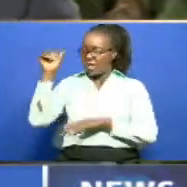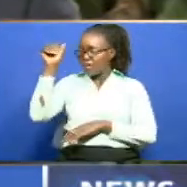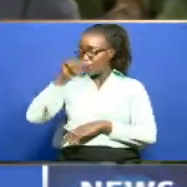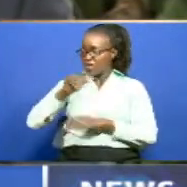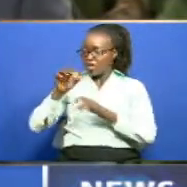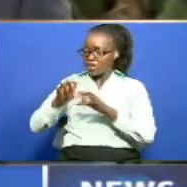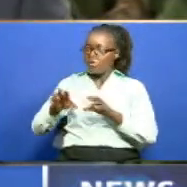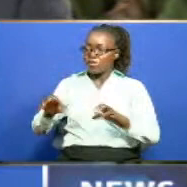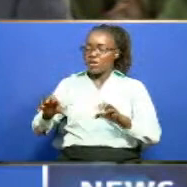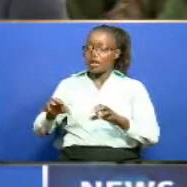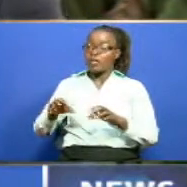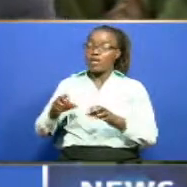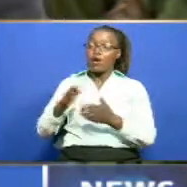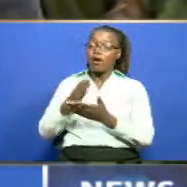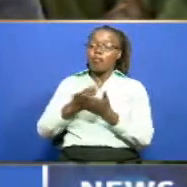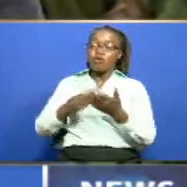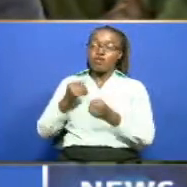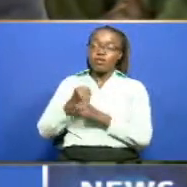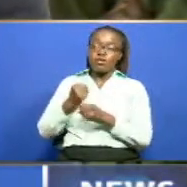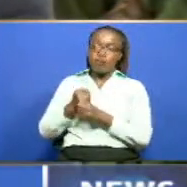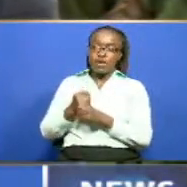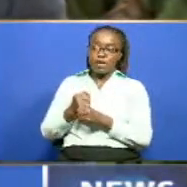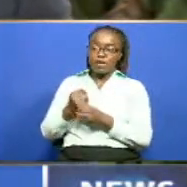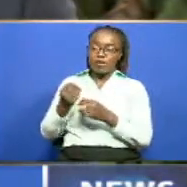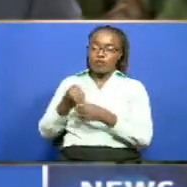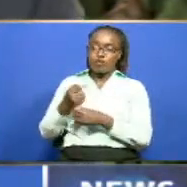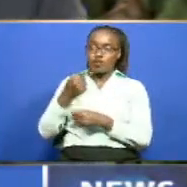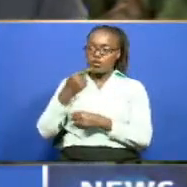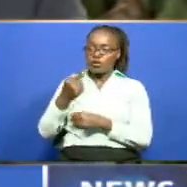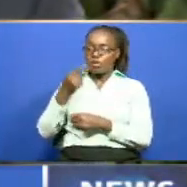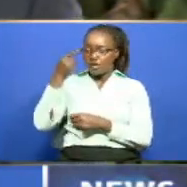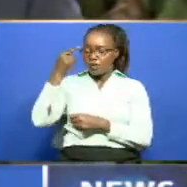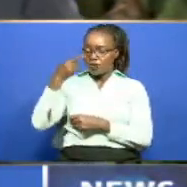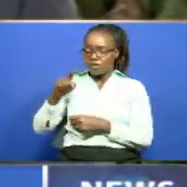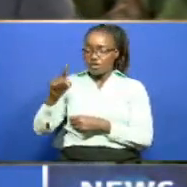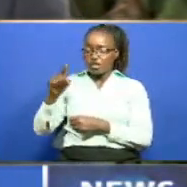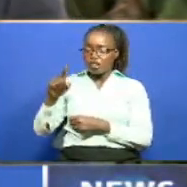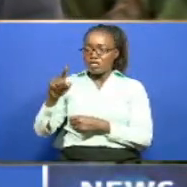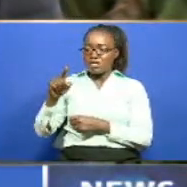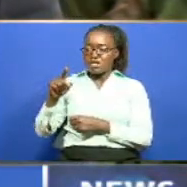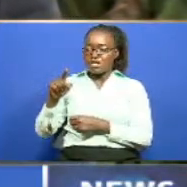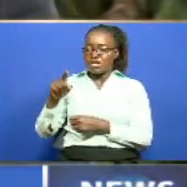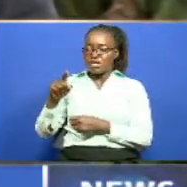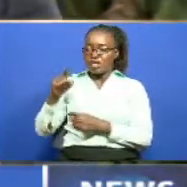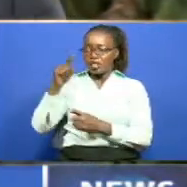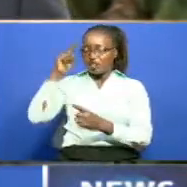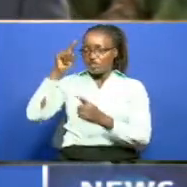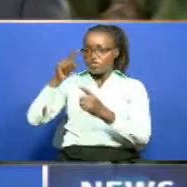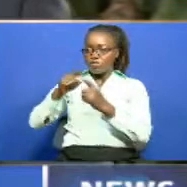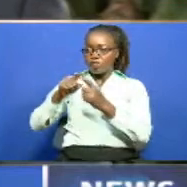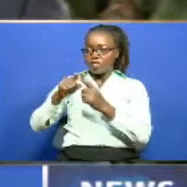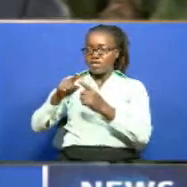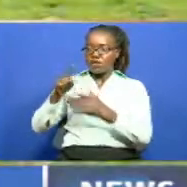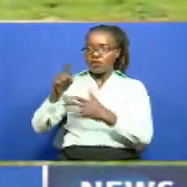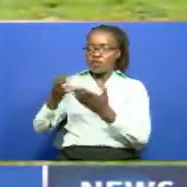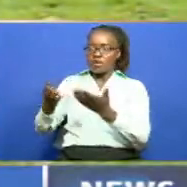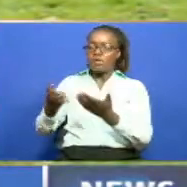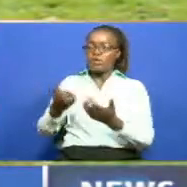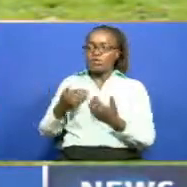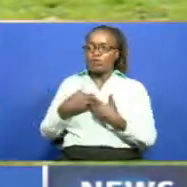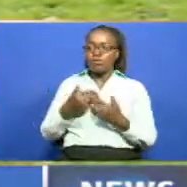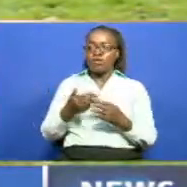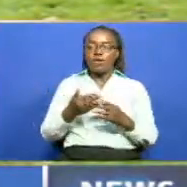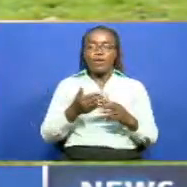part of the work we need to do, make sure that our policy is absolutely geared for what the new future is going to be.